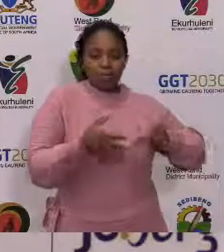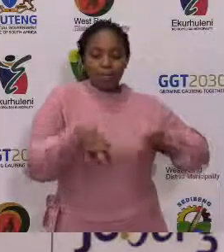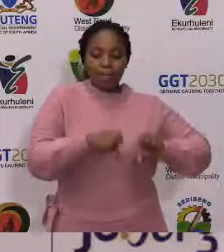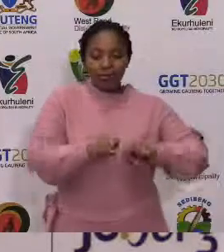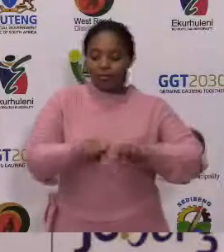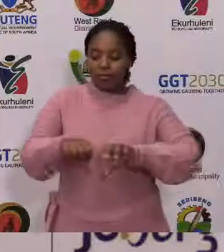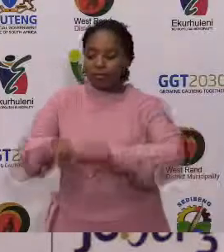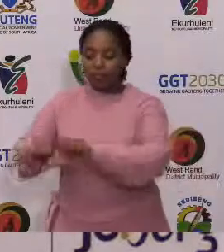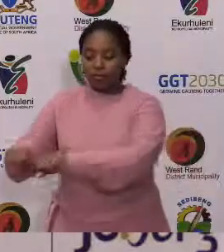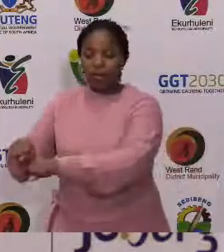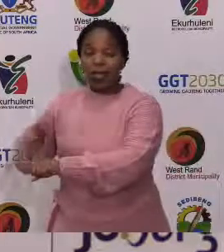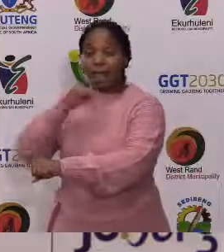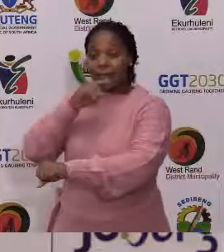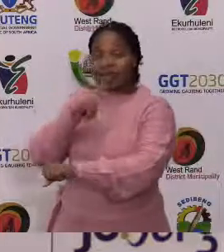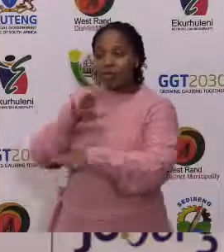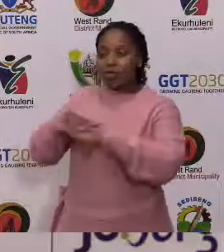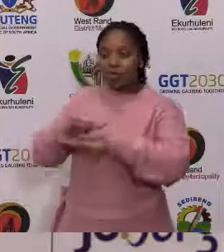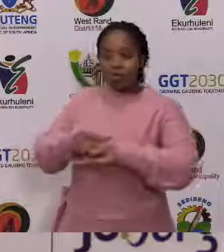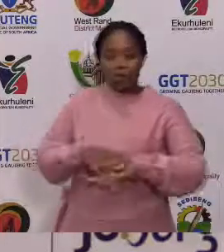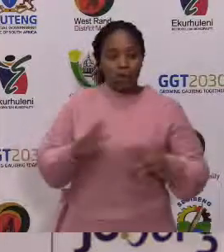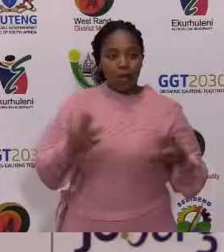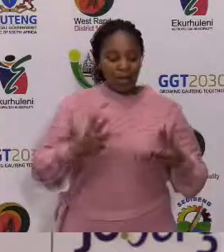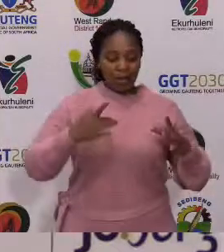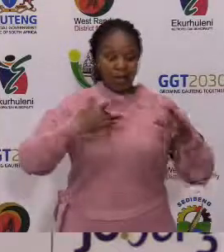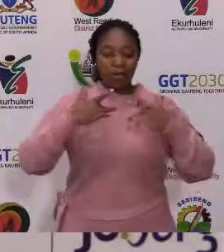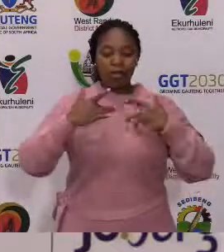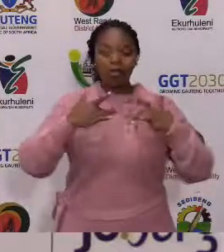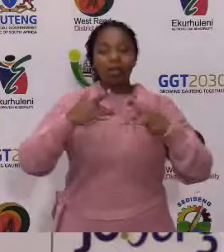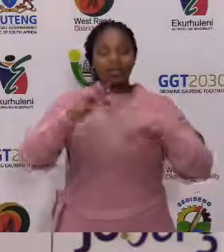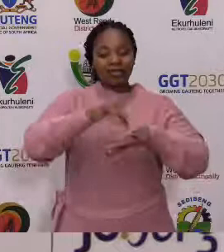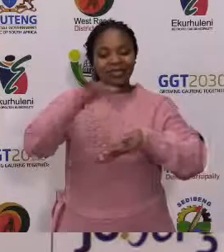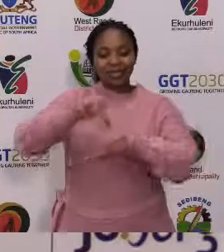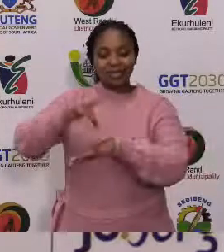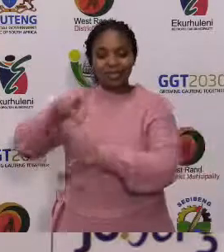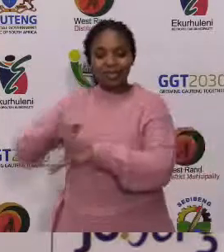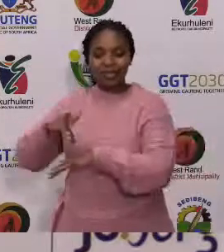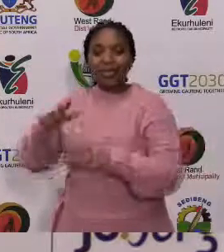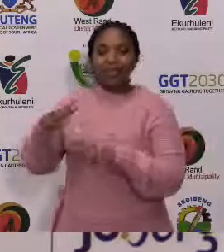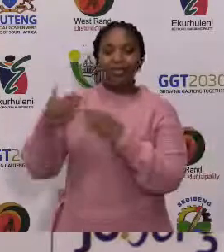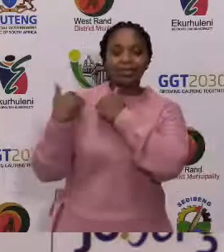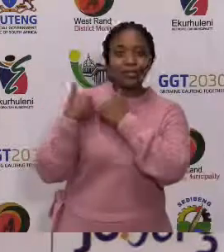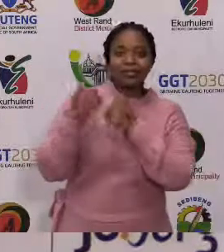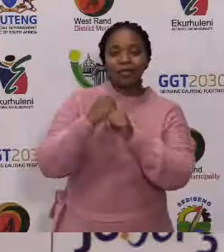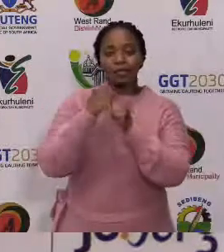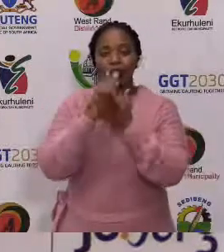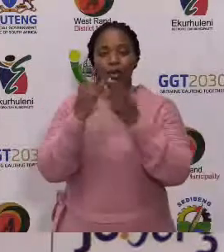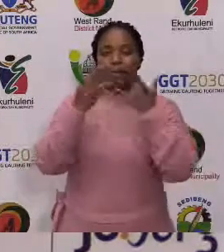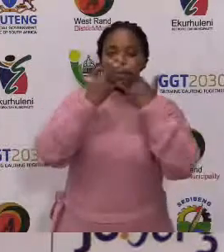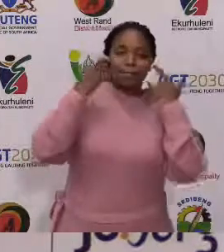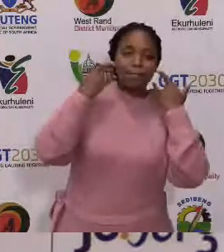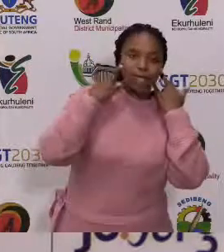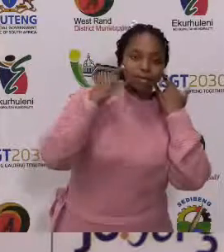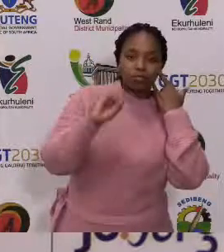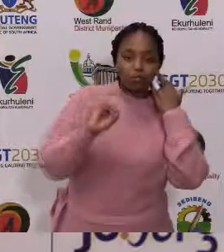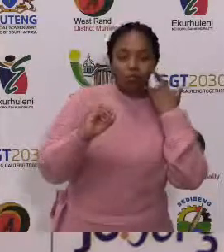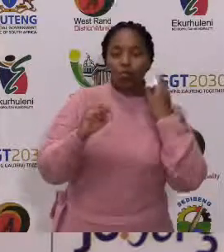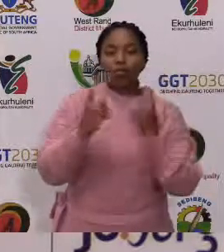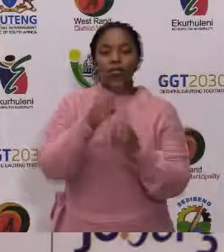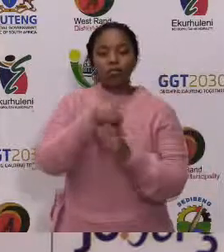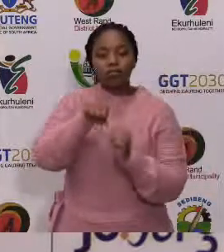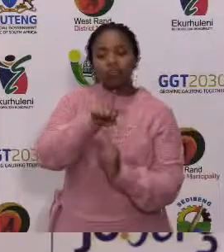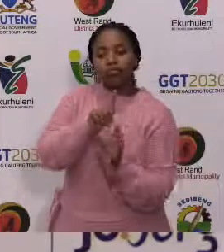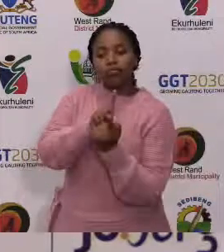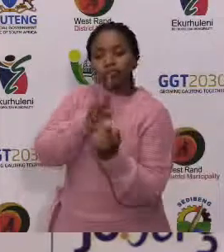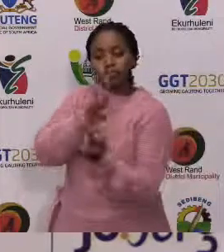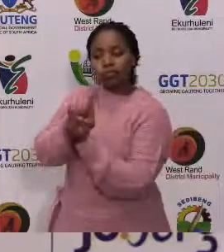more people to be more conscientious, wearing masks, social distancing. And I want to say to